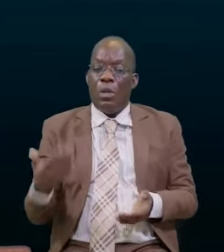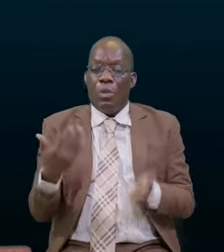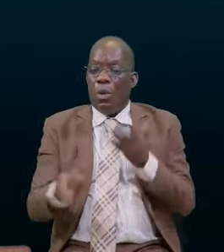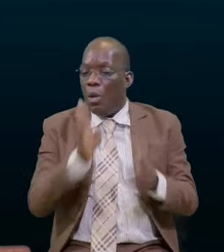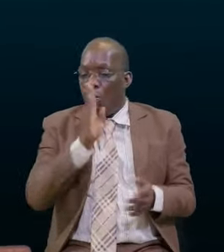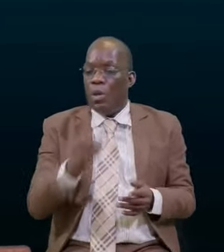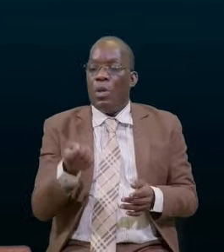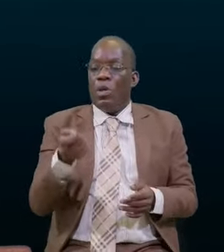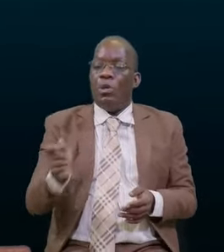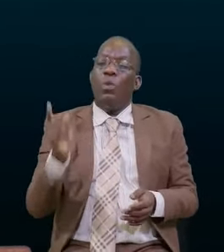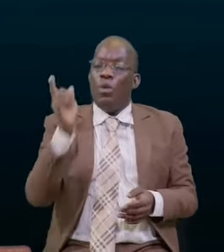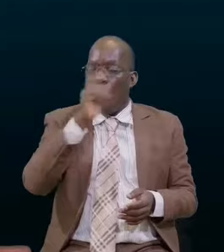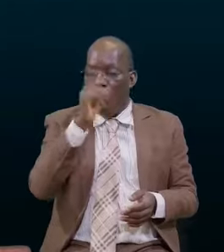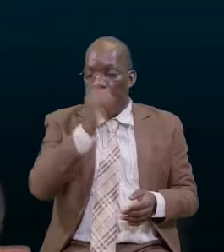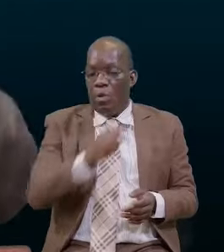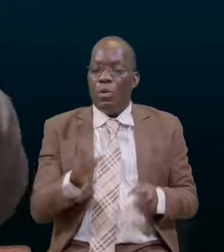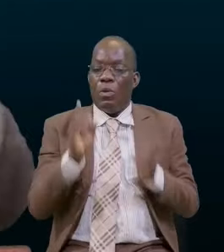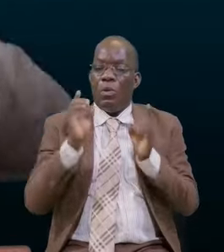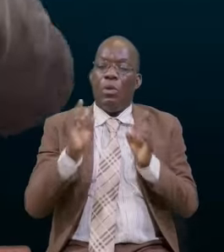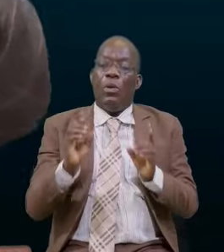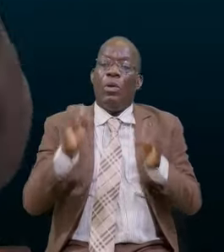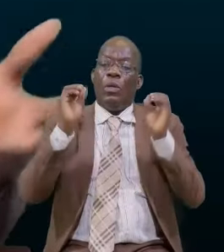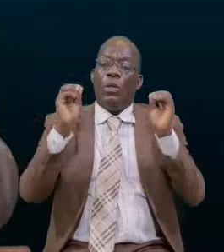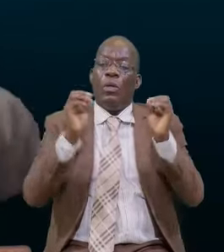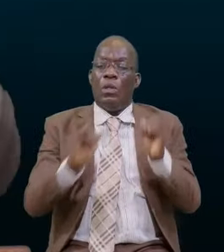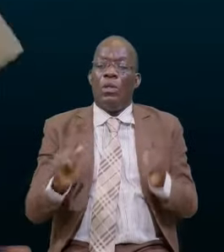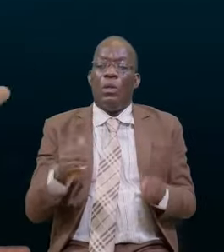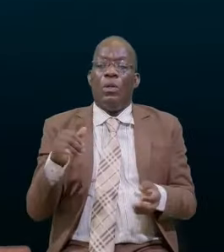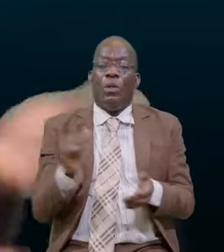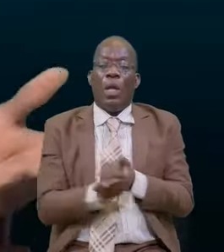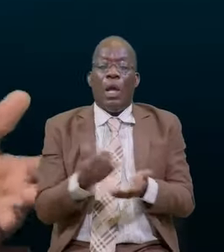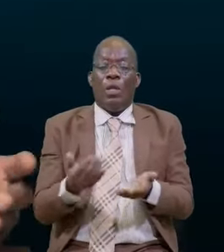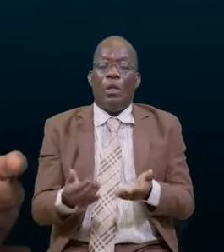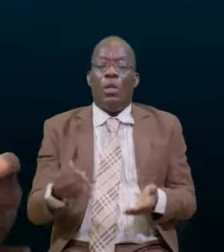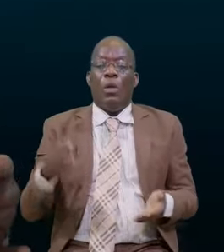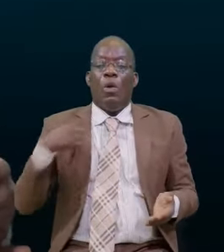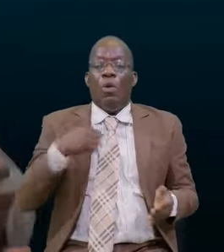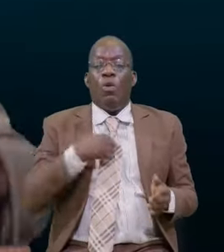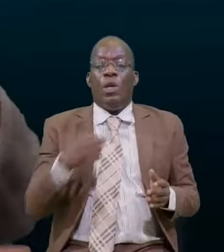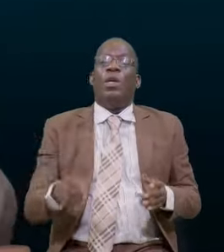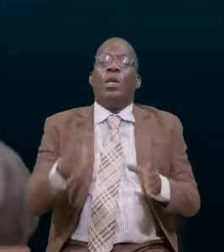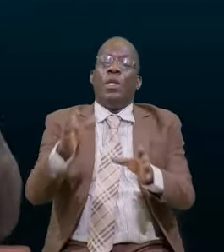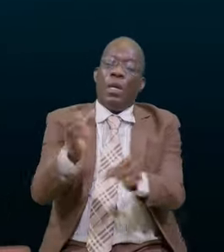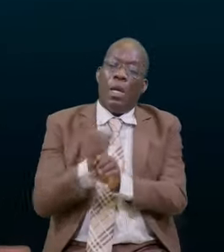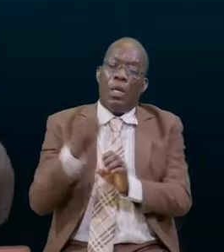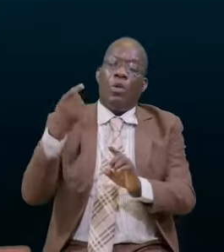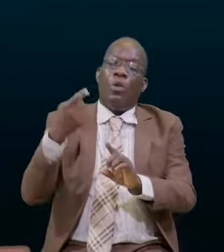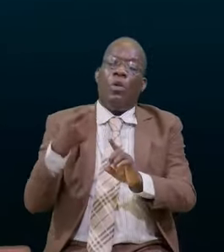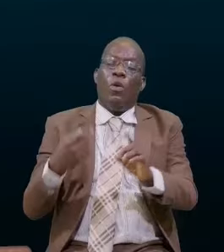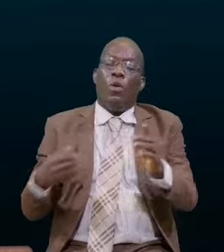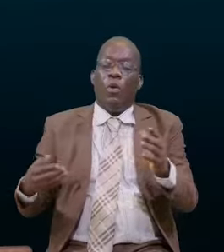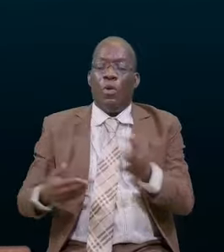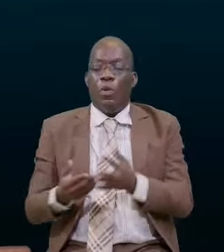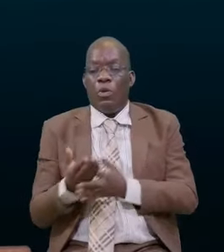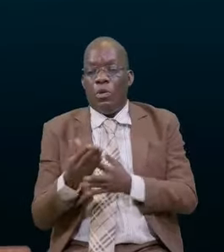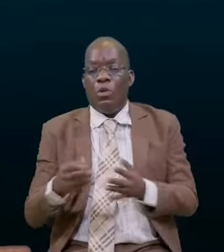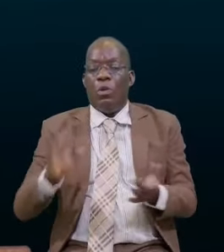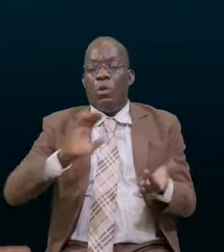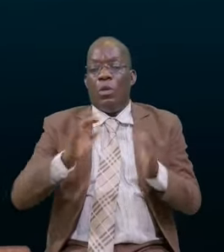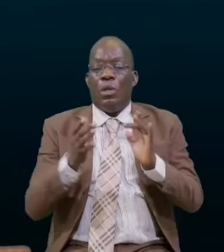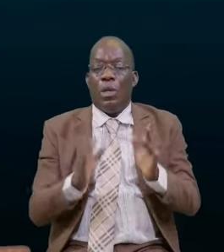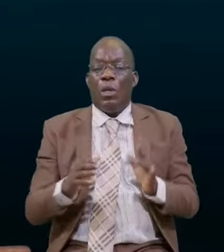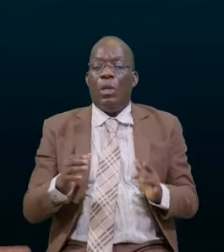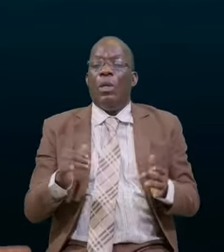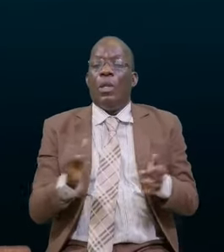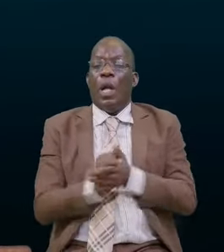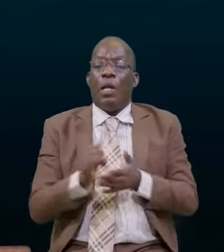teaching that is been swallowed up maybe from exposure to social media and leaving leading to arri heresy